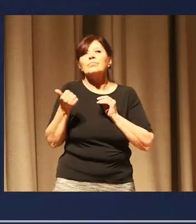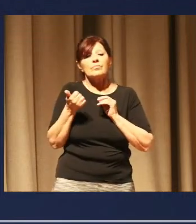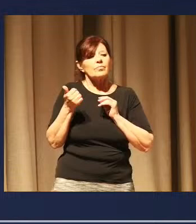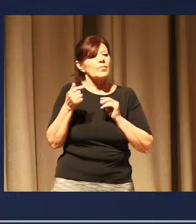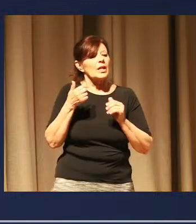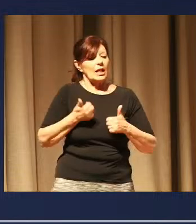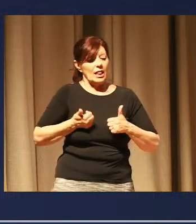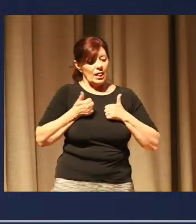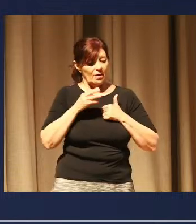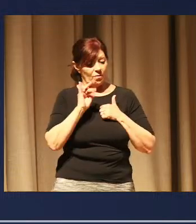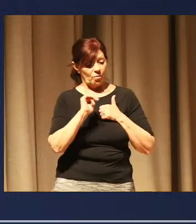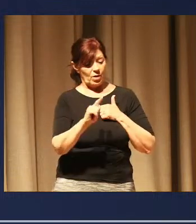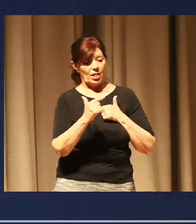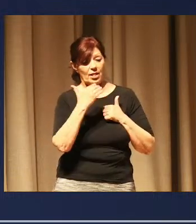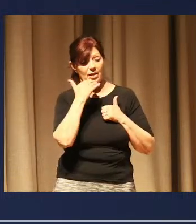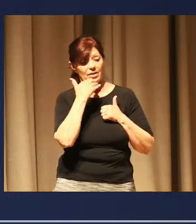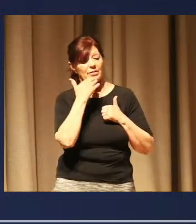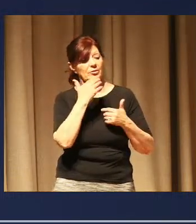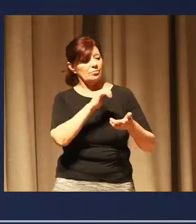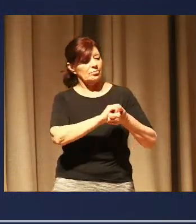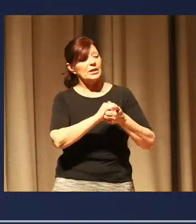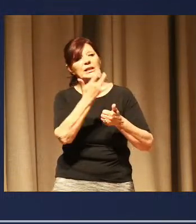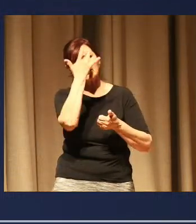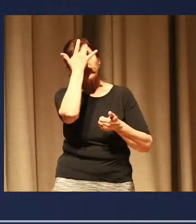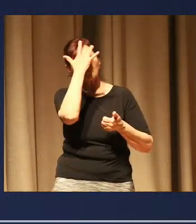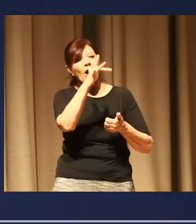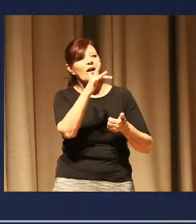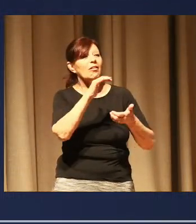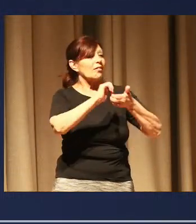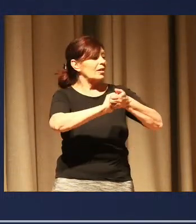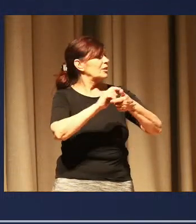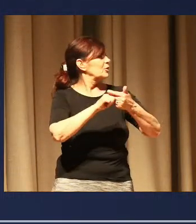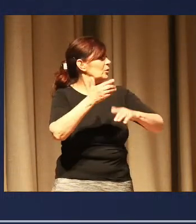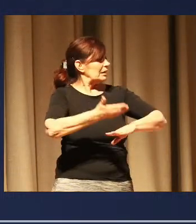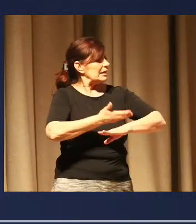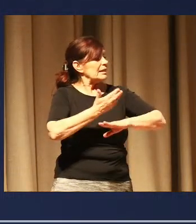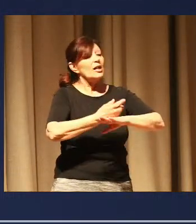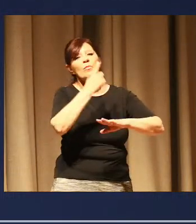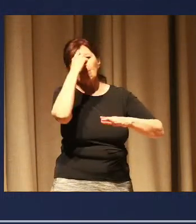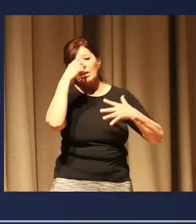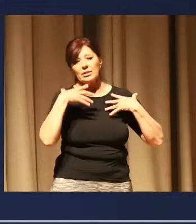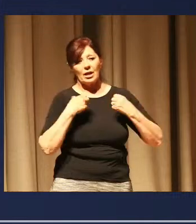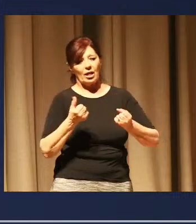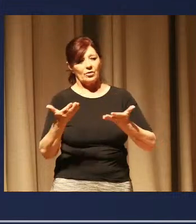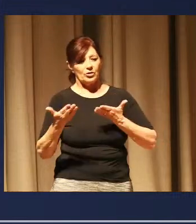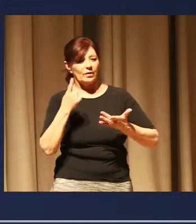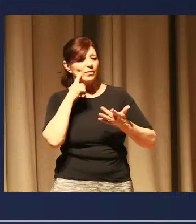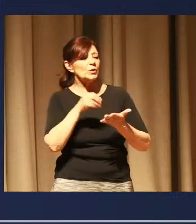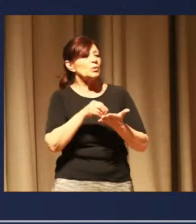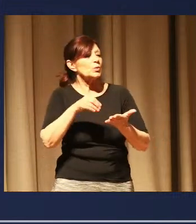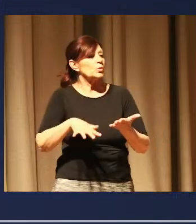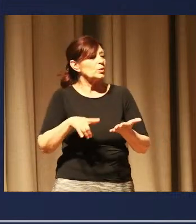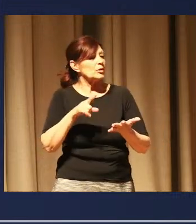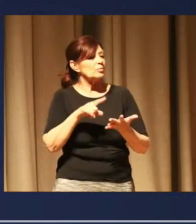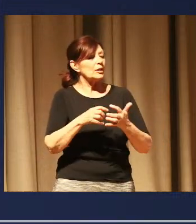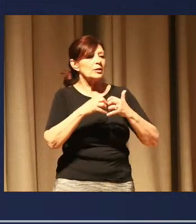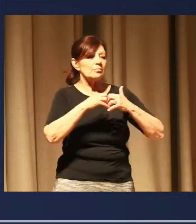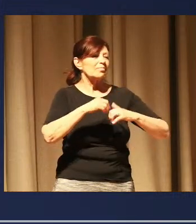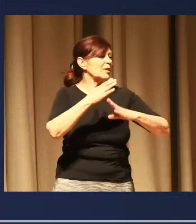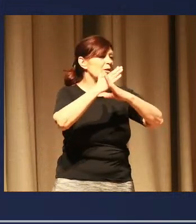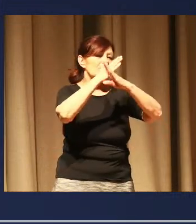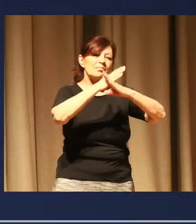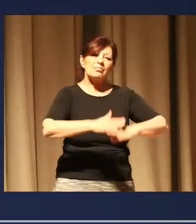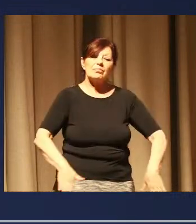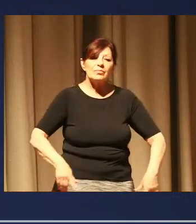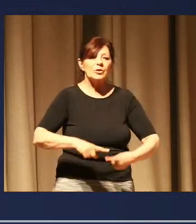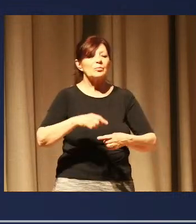Well Erie is an important partner in the SMART Collaborative to enhance mental health services for students by dismantling barriers